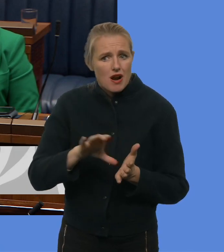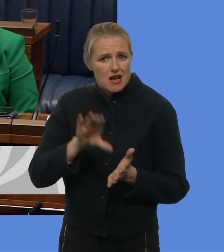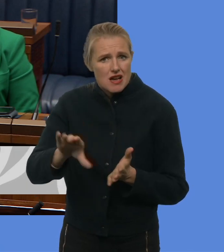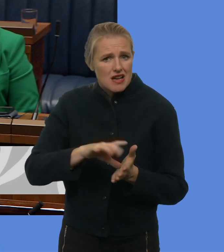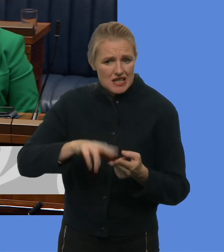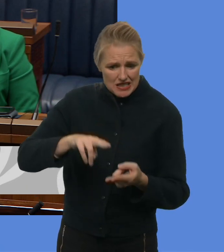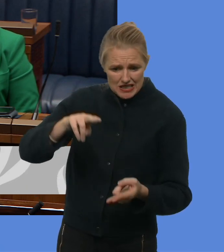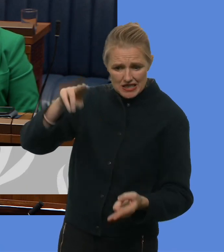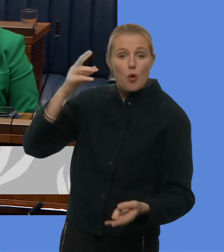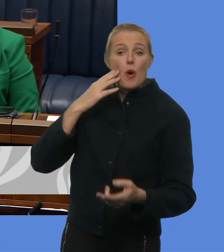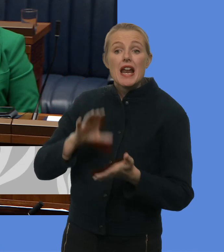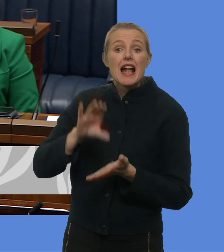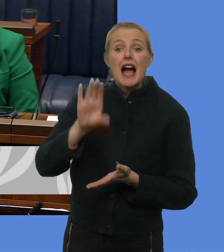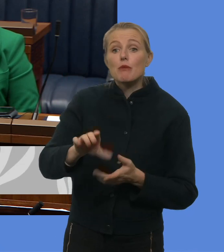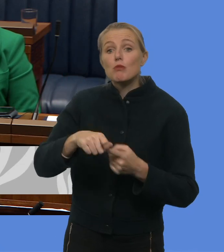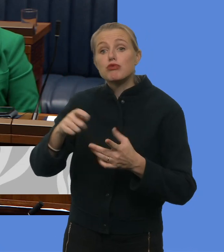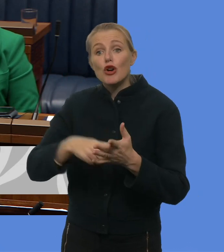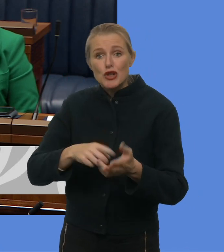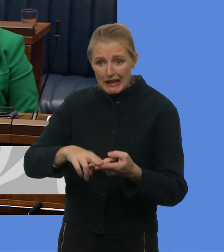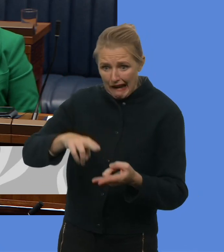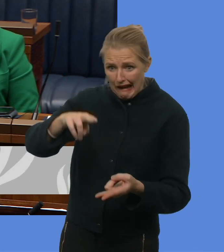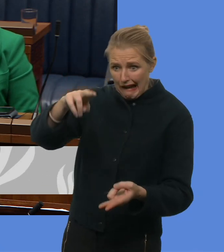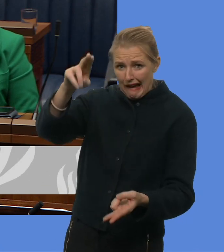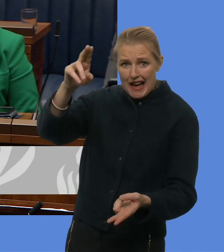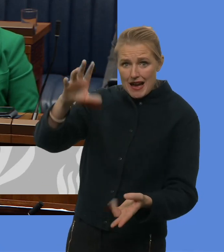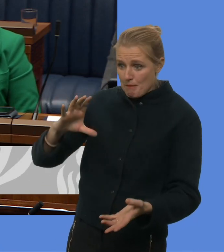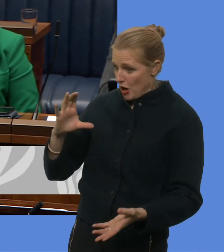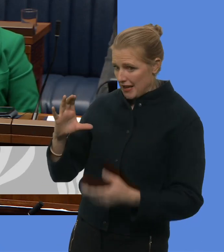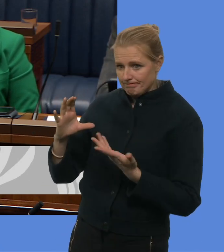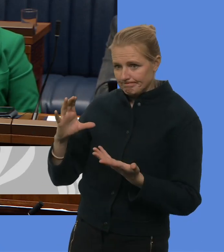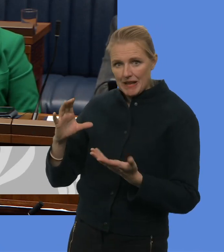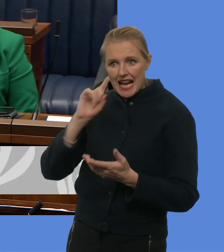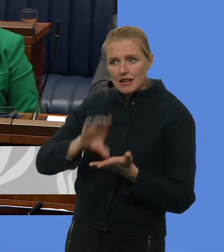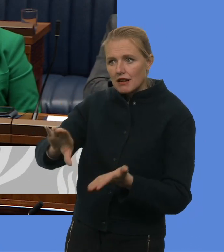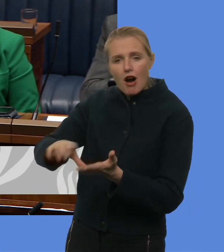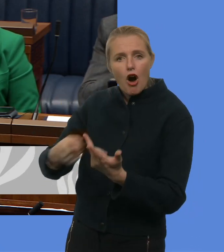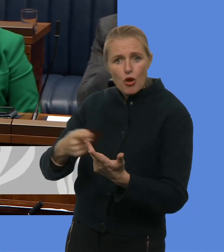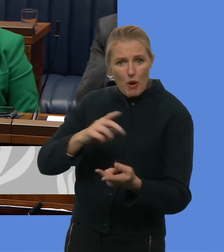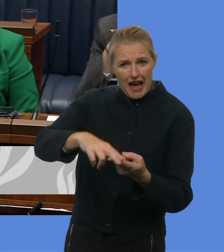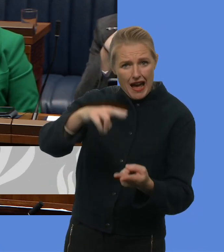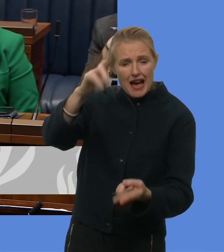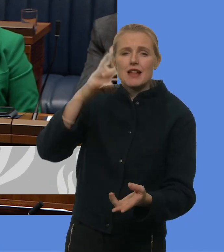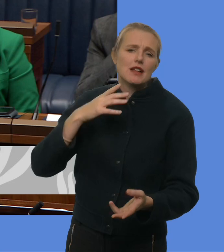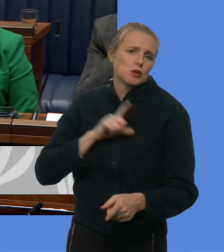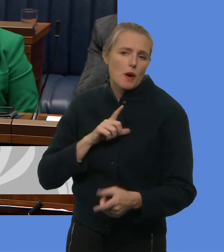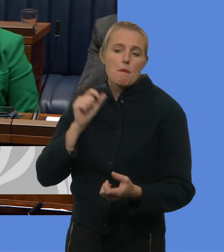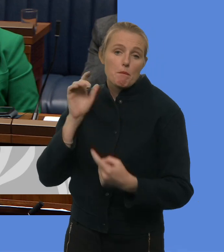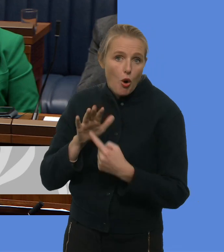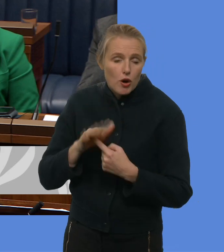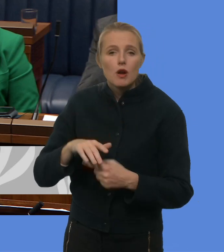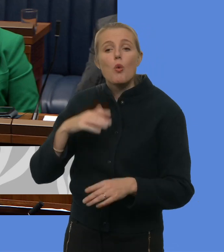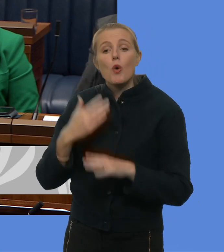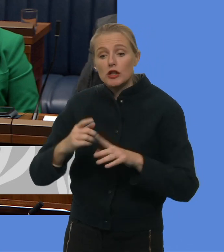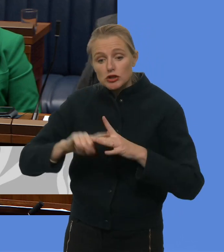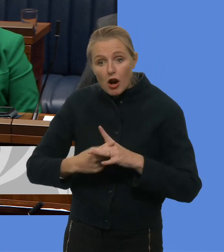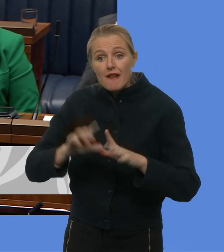than originally projected, then we can do less with the capital money that we've got available, and we will never reach the potential or aspiration that